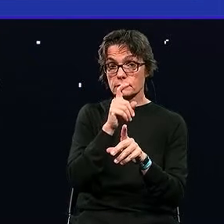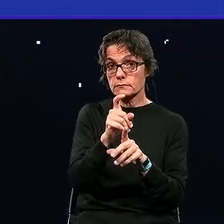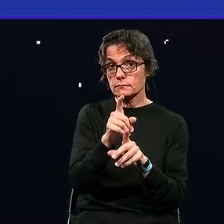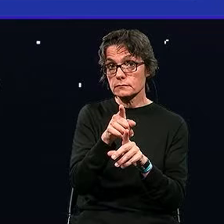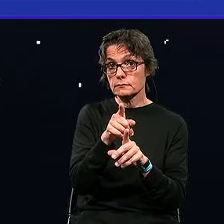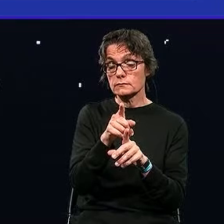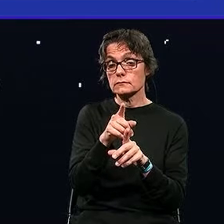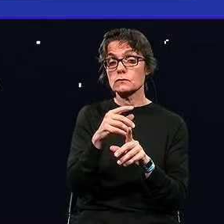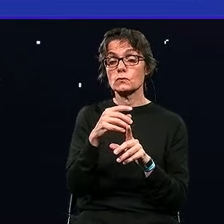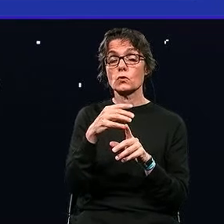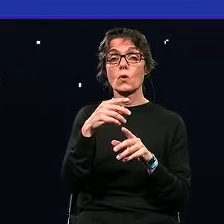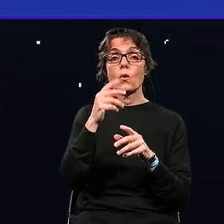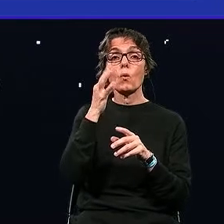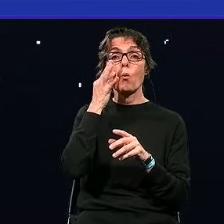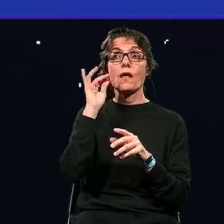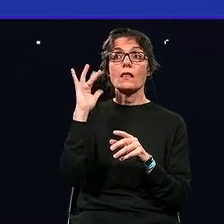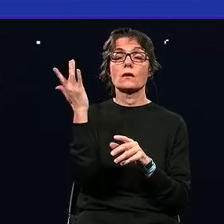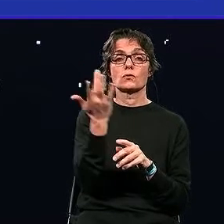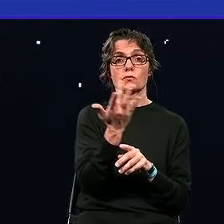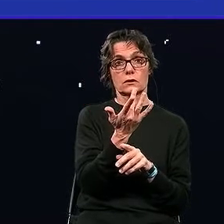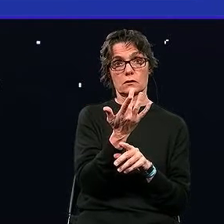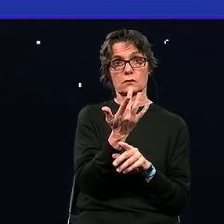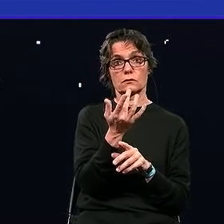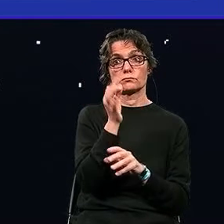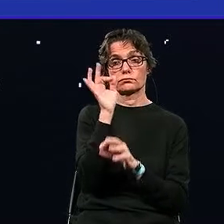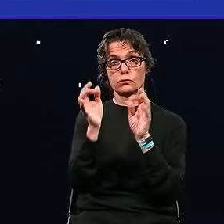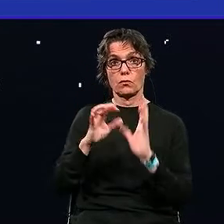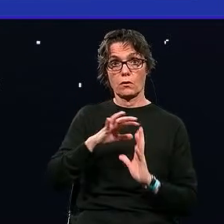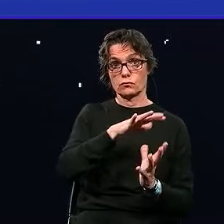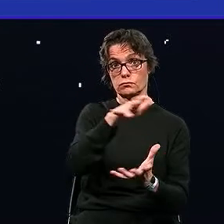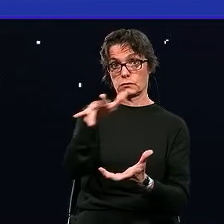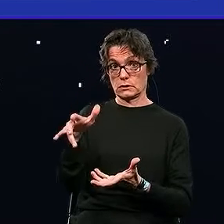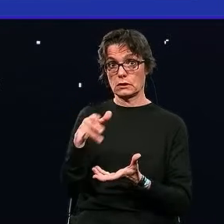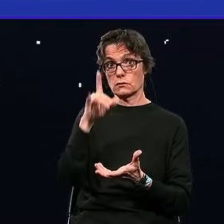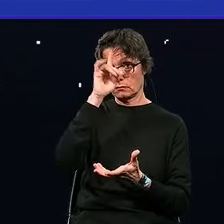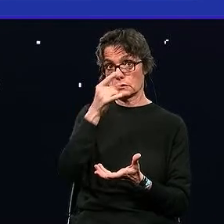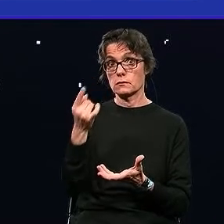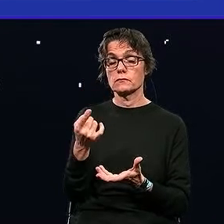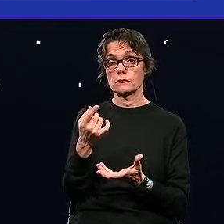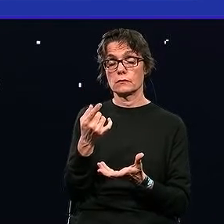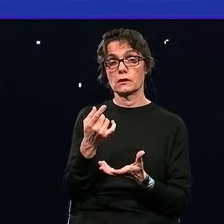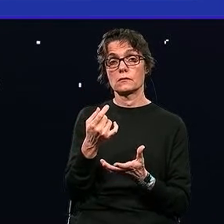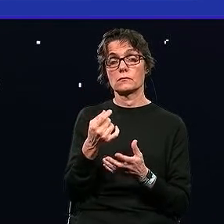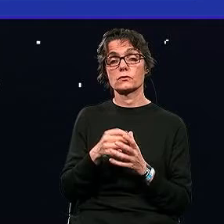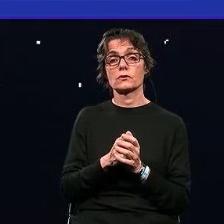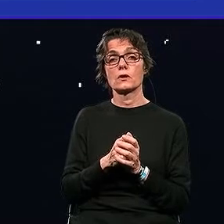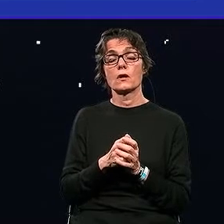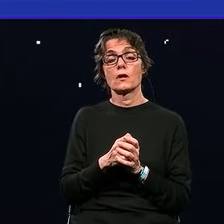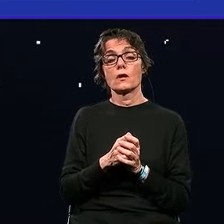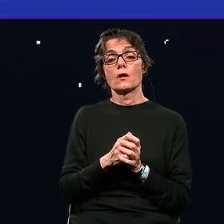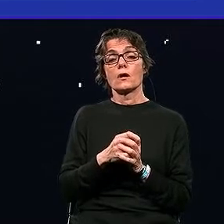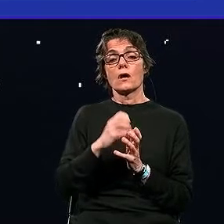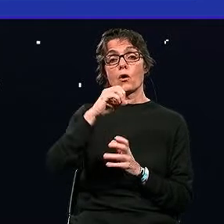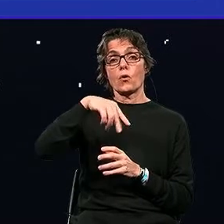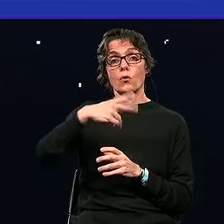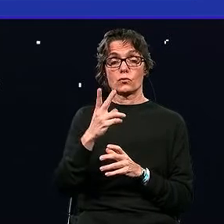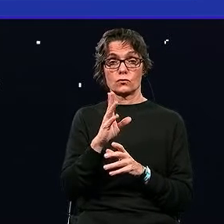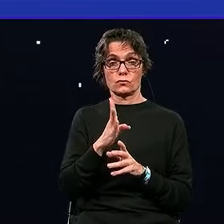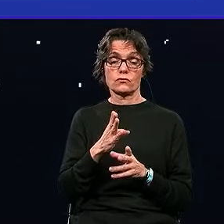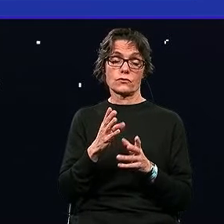is the decade of nature ecosystem restoration, as declared by the United Nations. And nature itself can have an